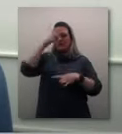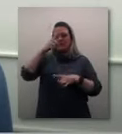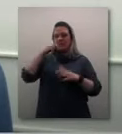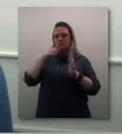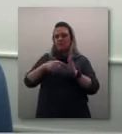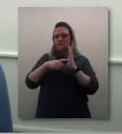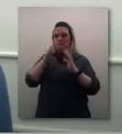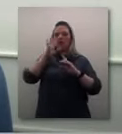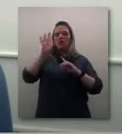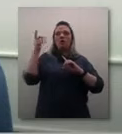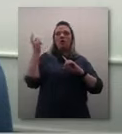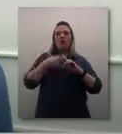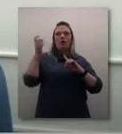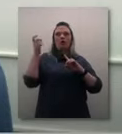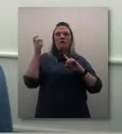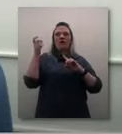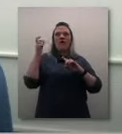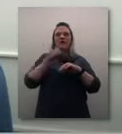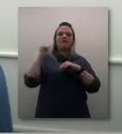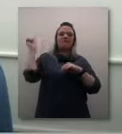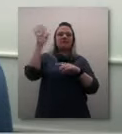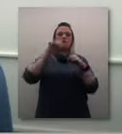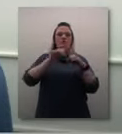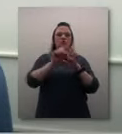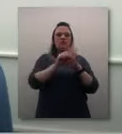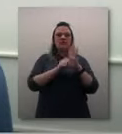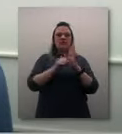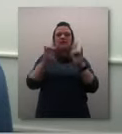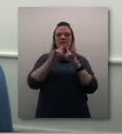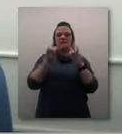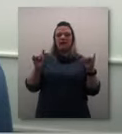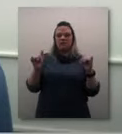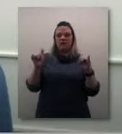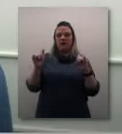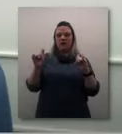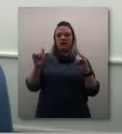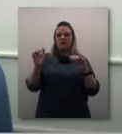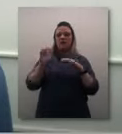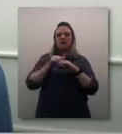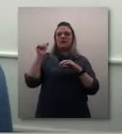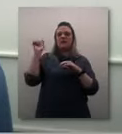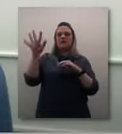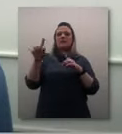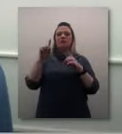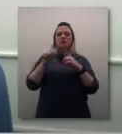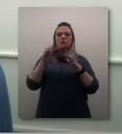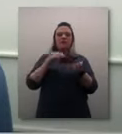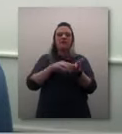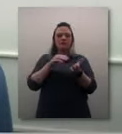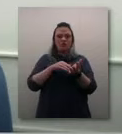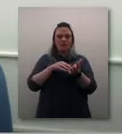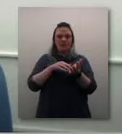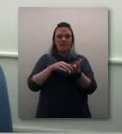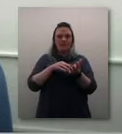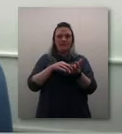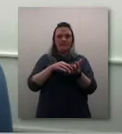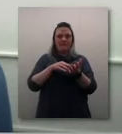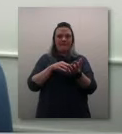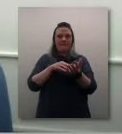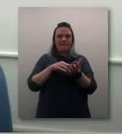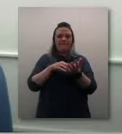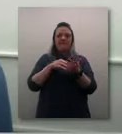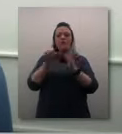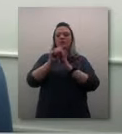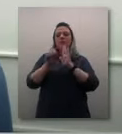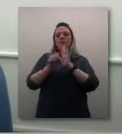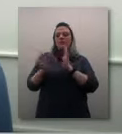that automatically gets sent to the state. At the same time, it gets sent to the ordering physician, and then so the state